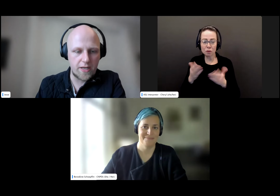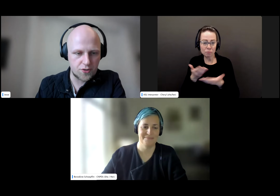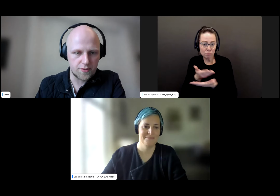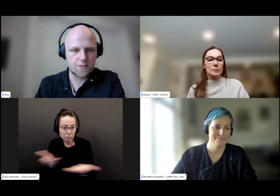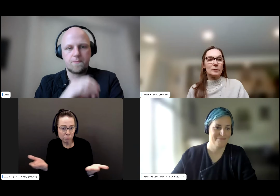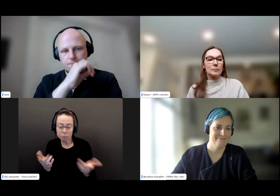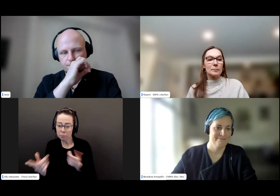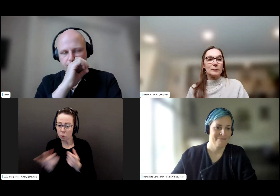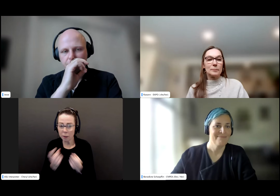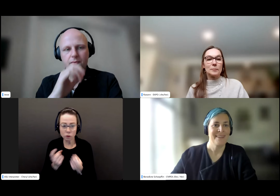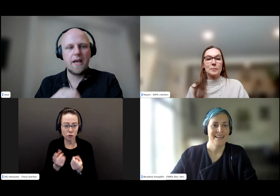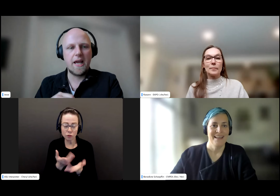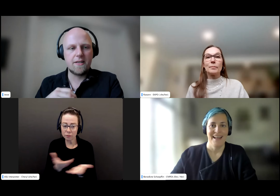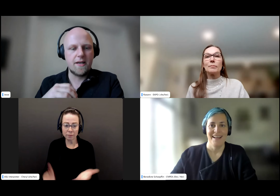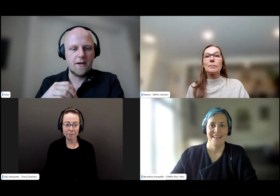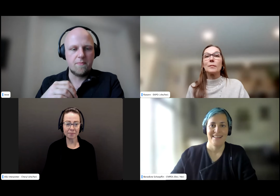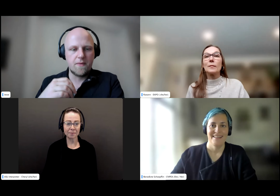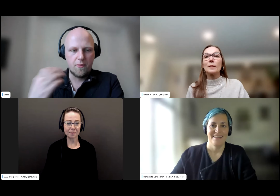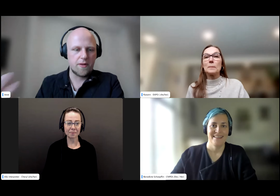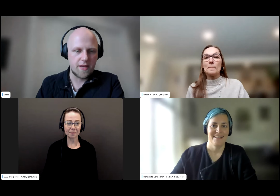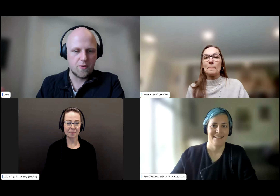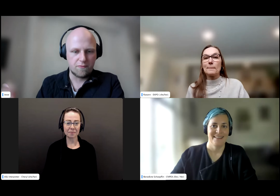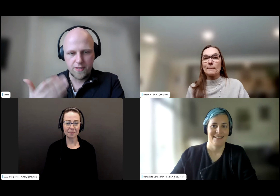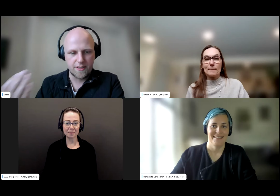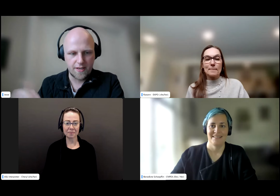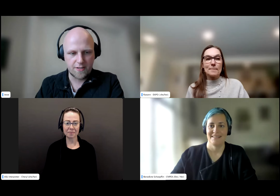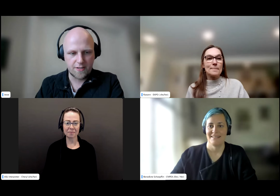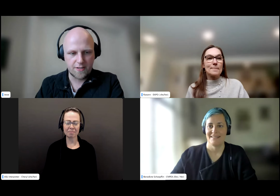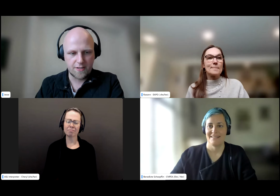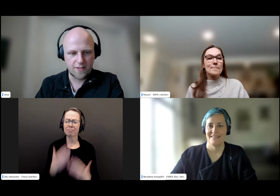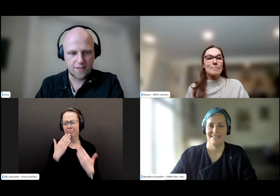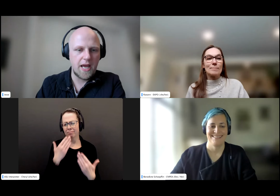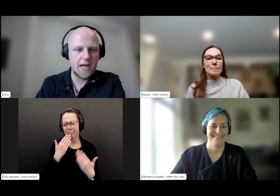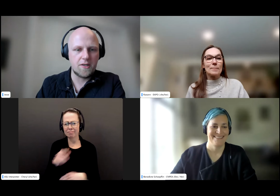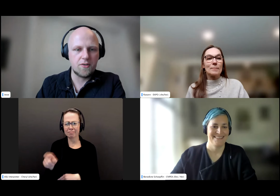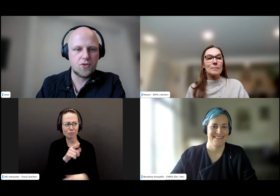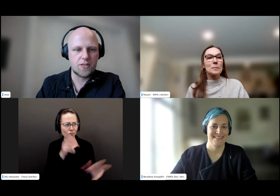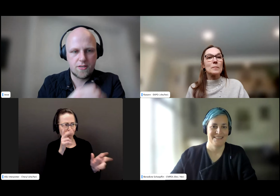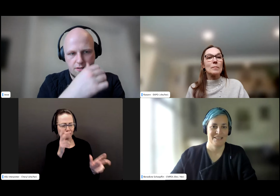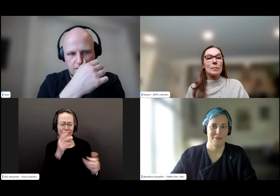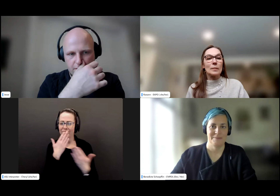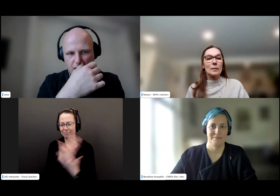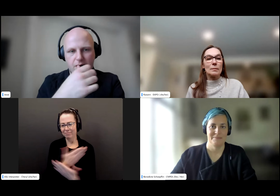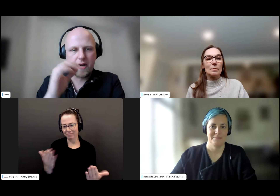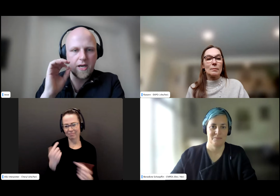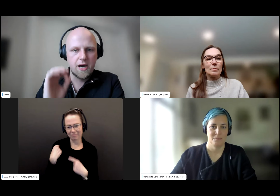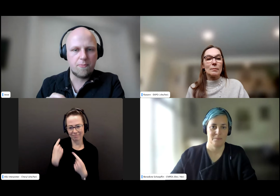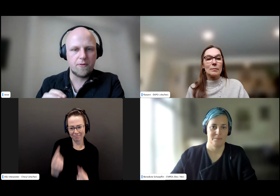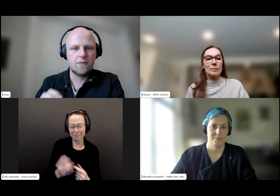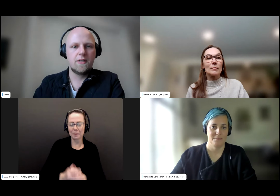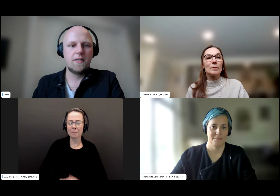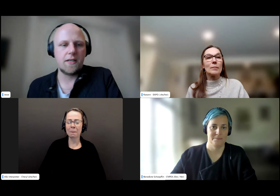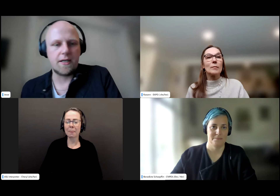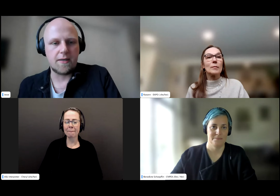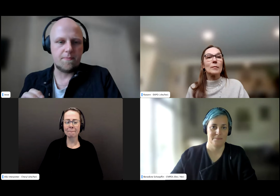some questions. And I want to thank you all for listening thus far. And just there are a